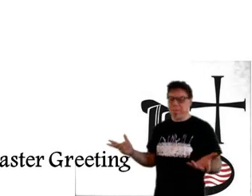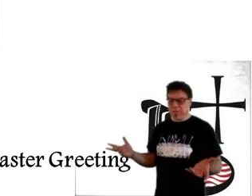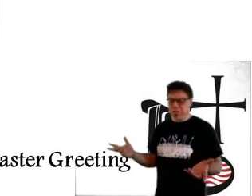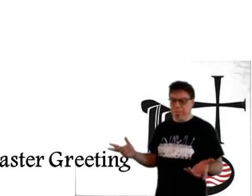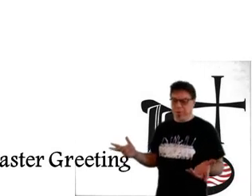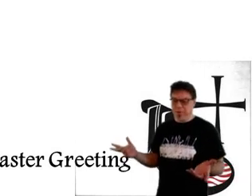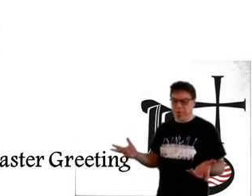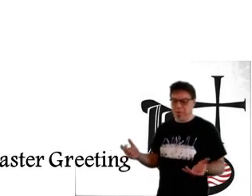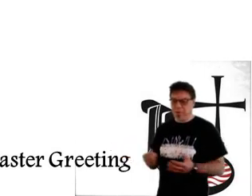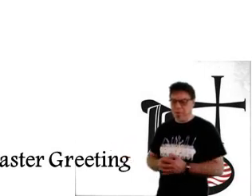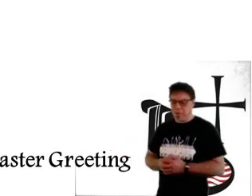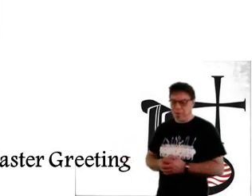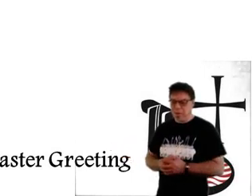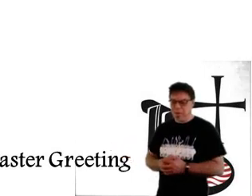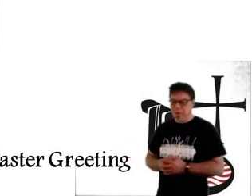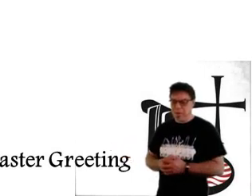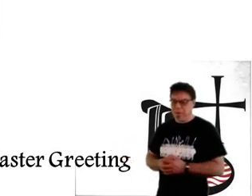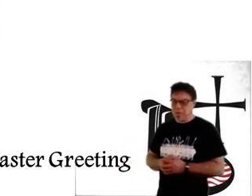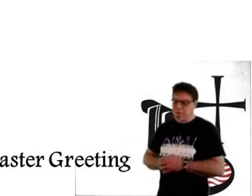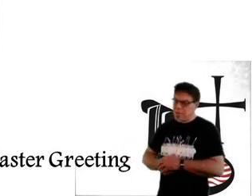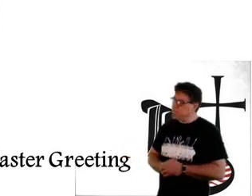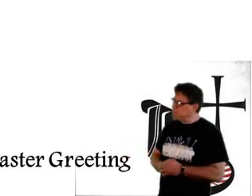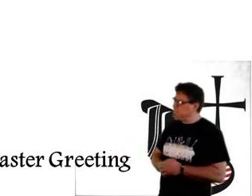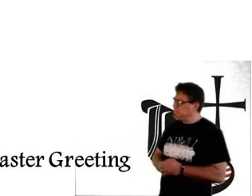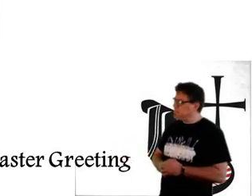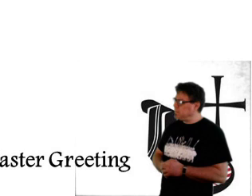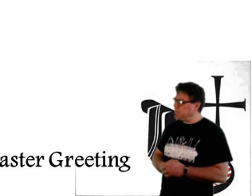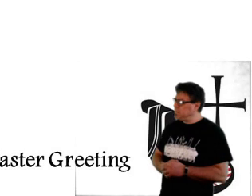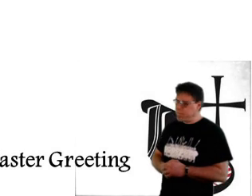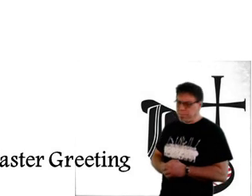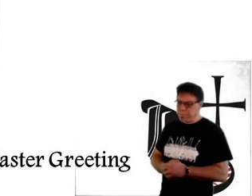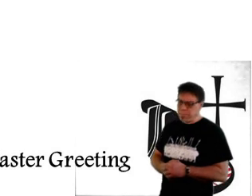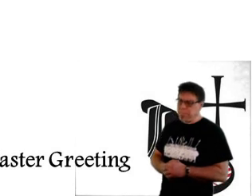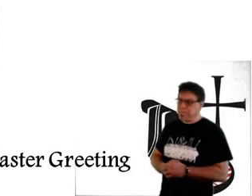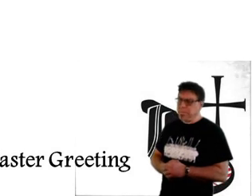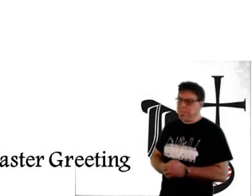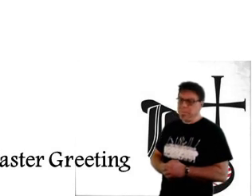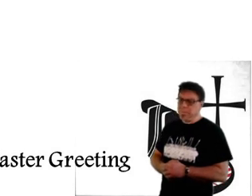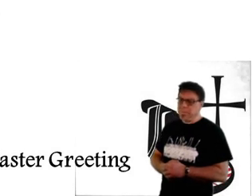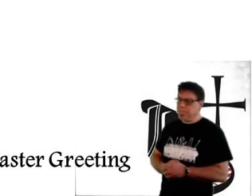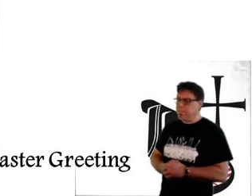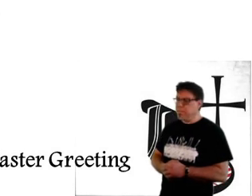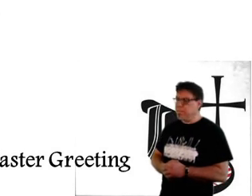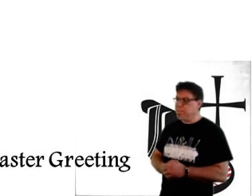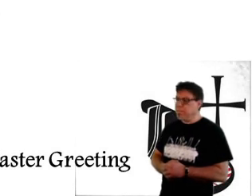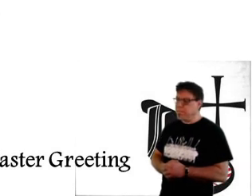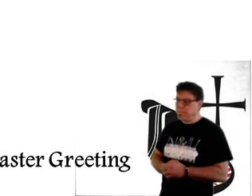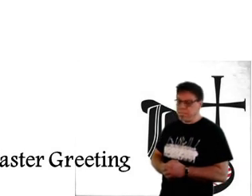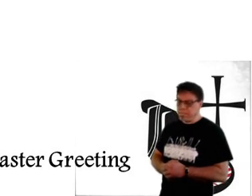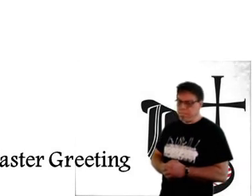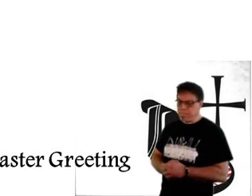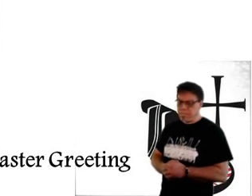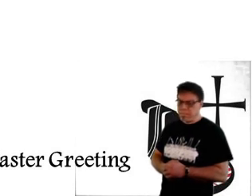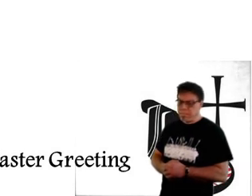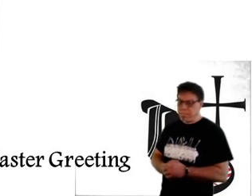can't I be the shepherd? Because somebody has to be the sheep. I lead the liturgy and say the first part.